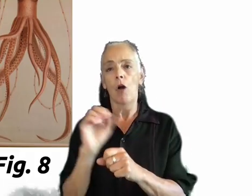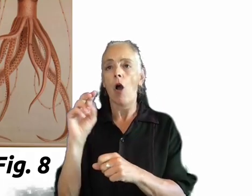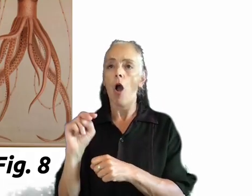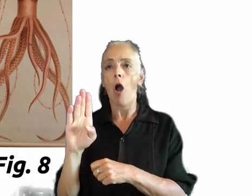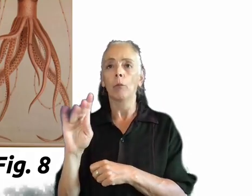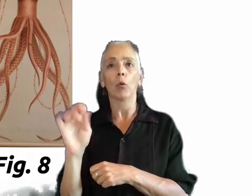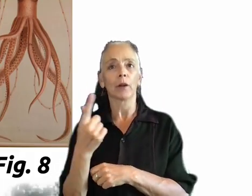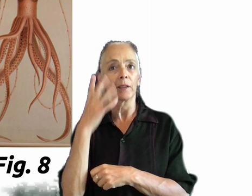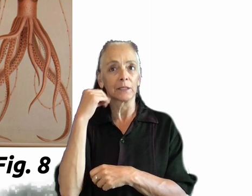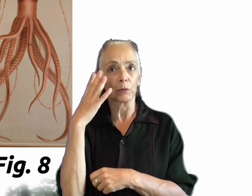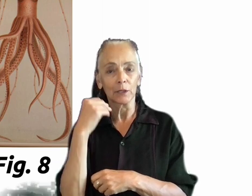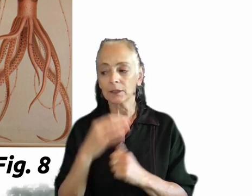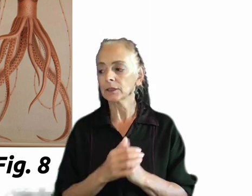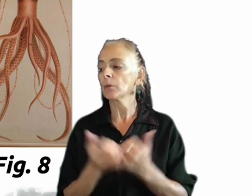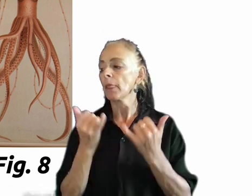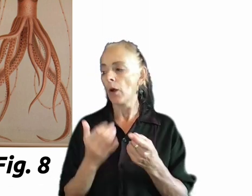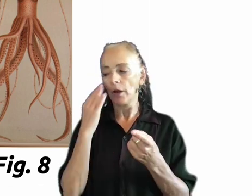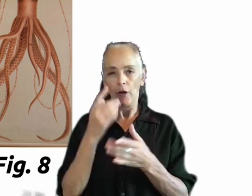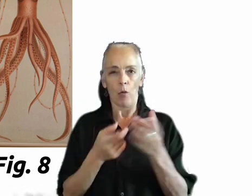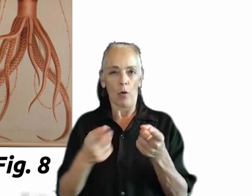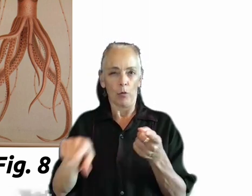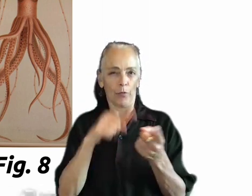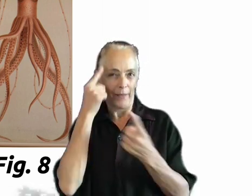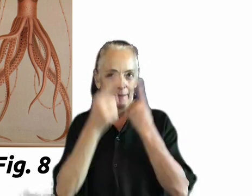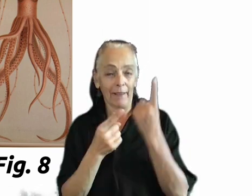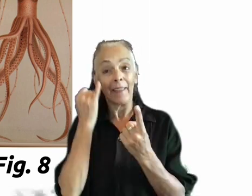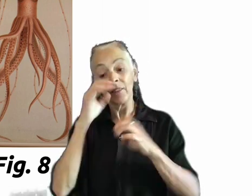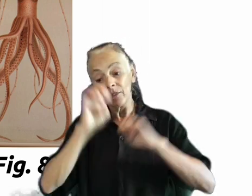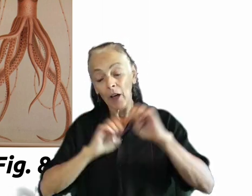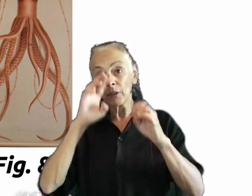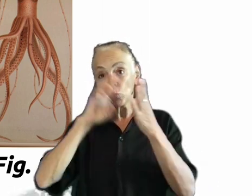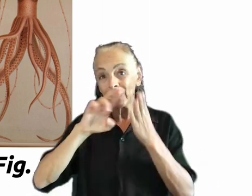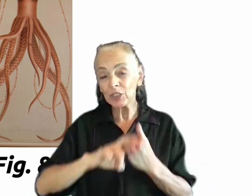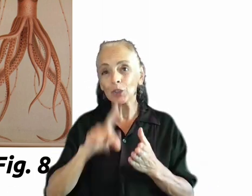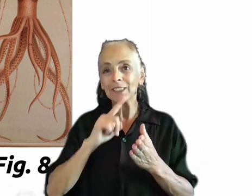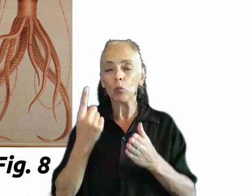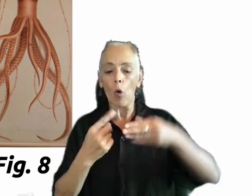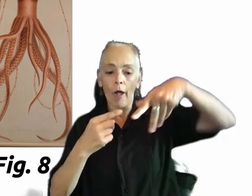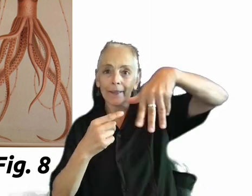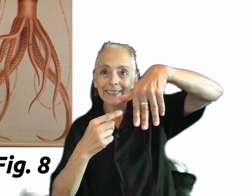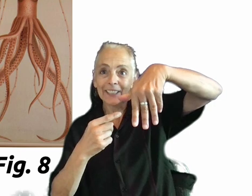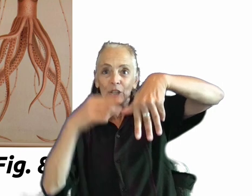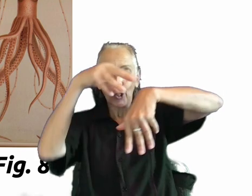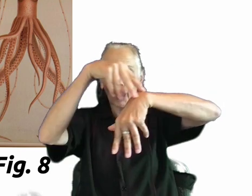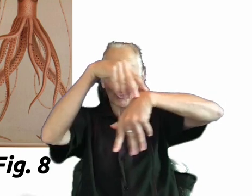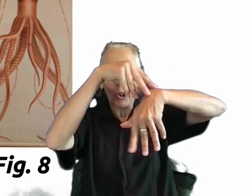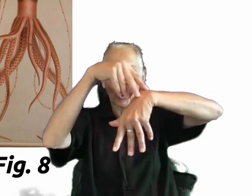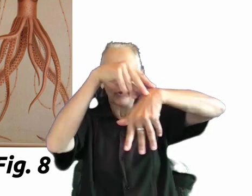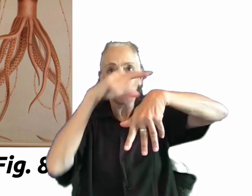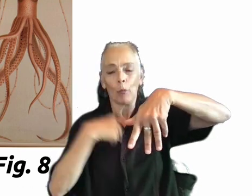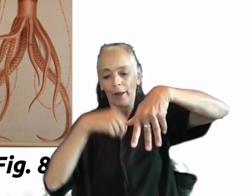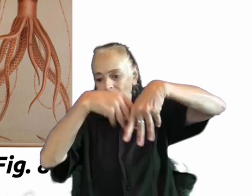okay so i know what you are thinking if evaluative research is a tentacle and we're talking about eight other